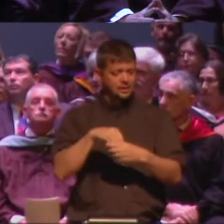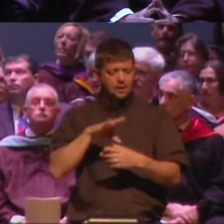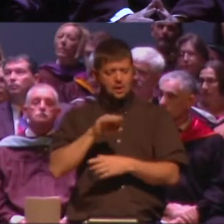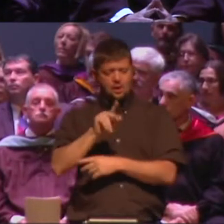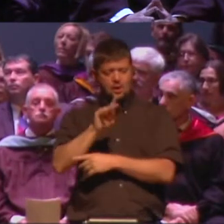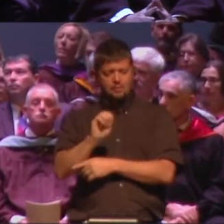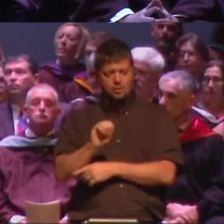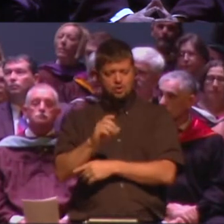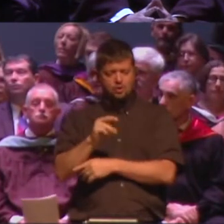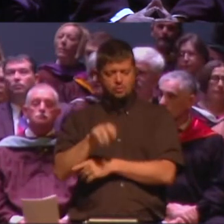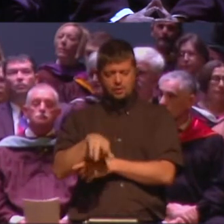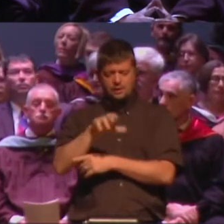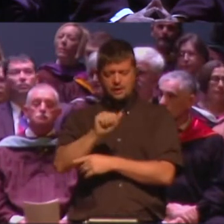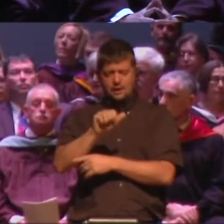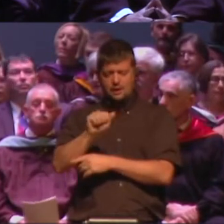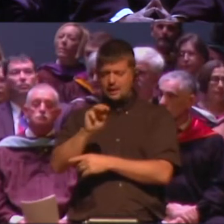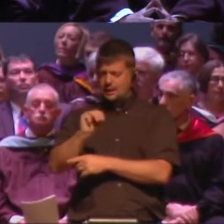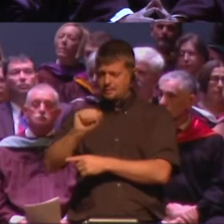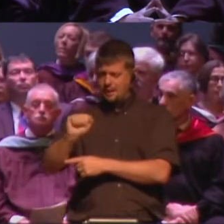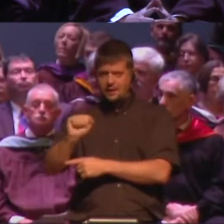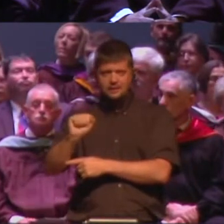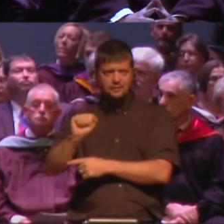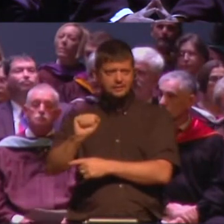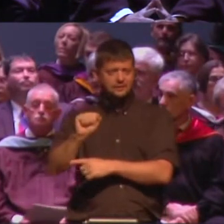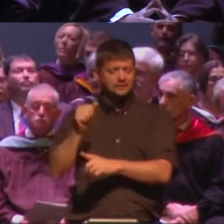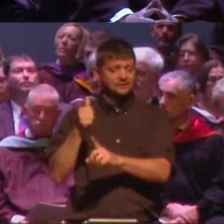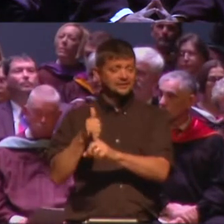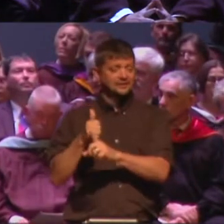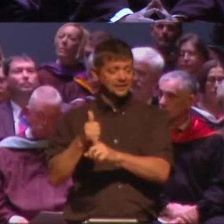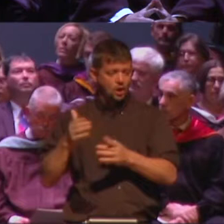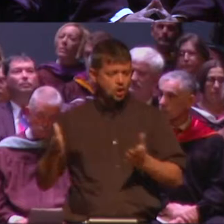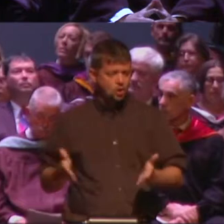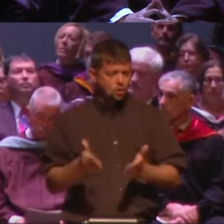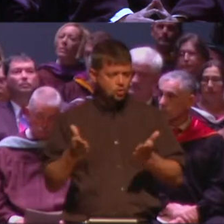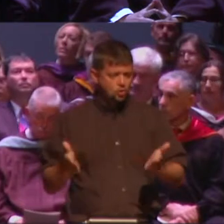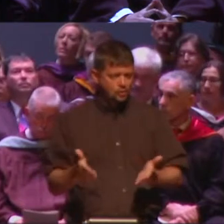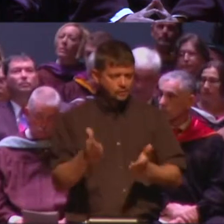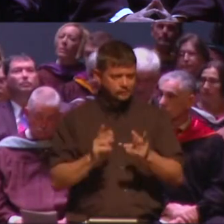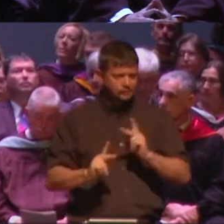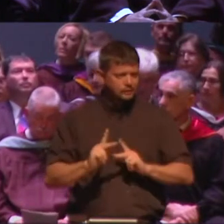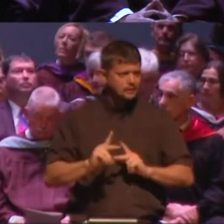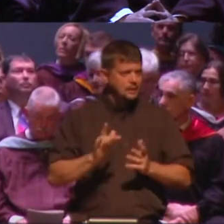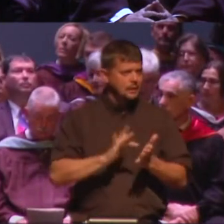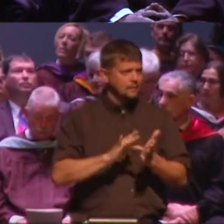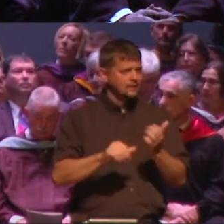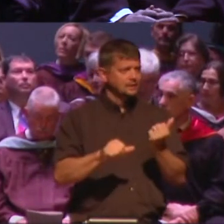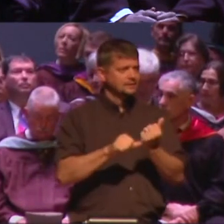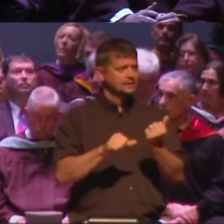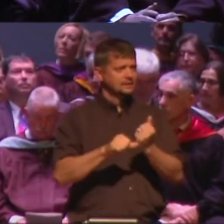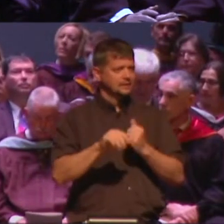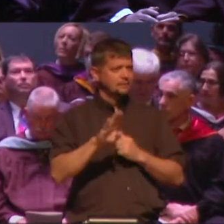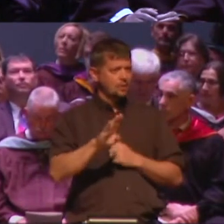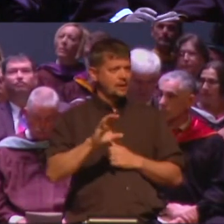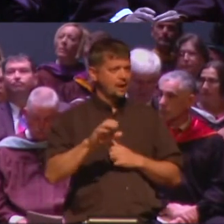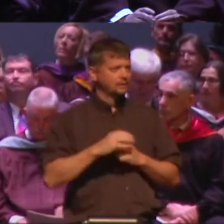chapter of AAMA, where she encourages and supports others in the medical assisting field in Burke County.